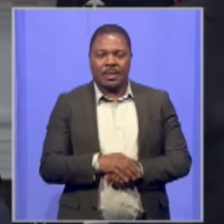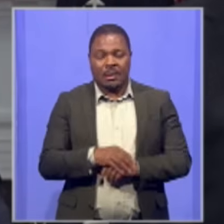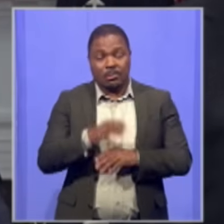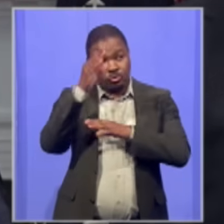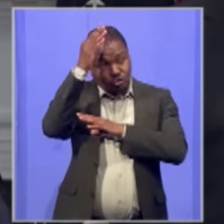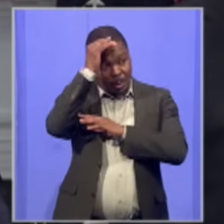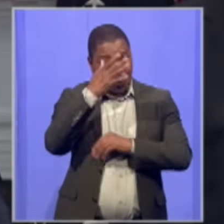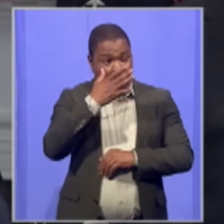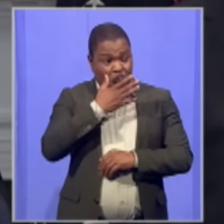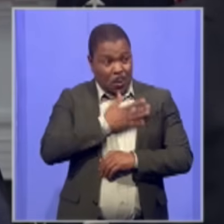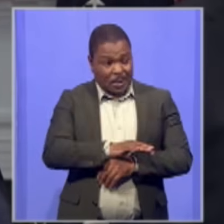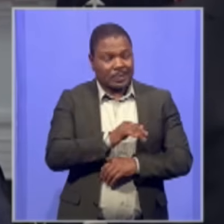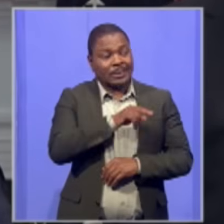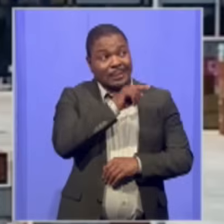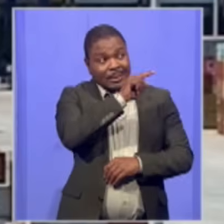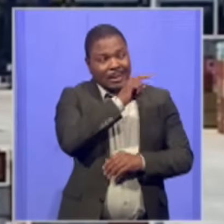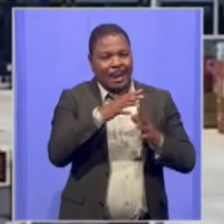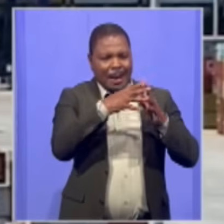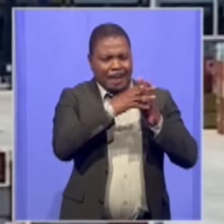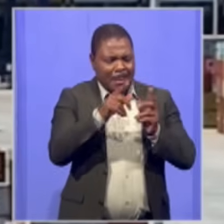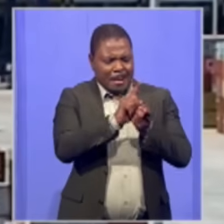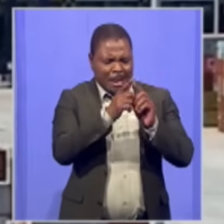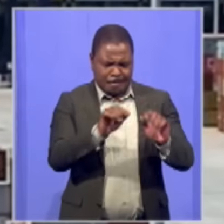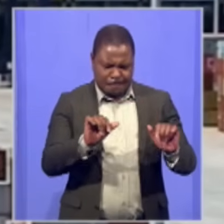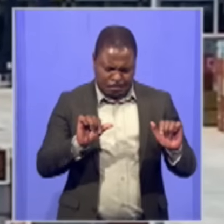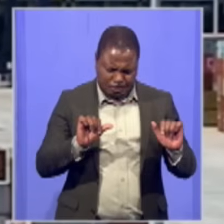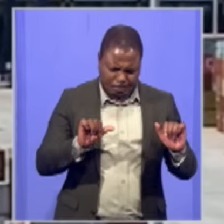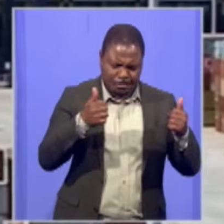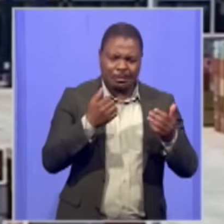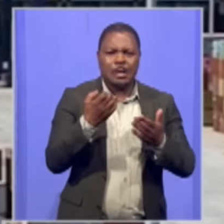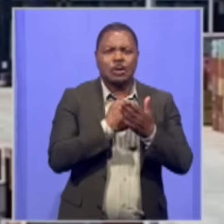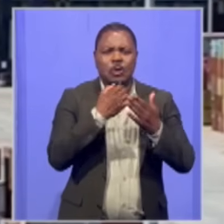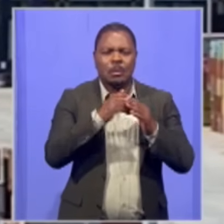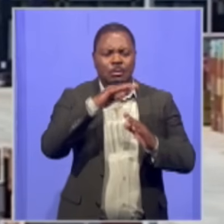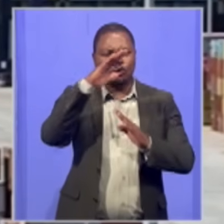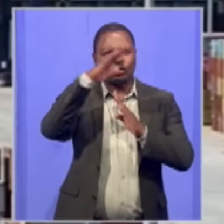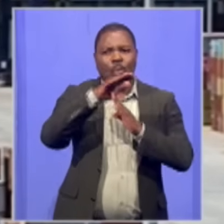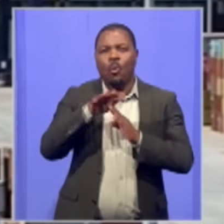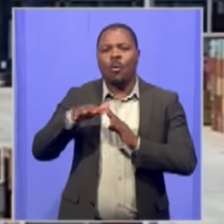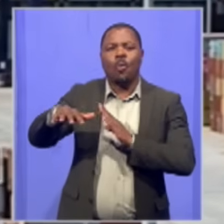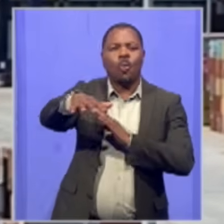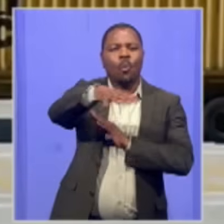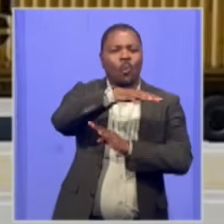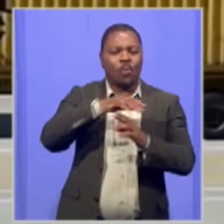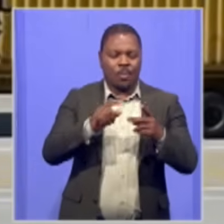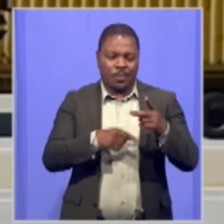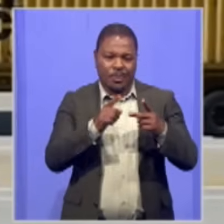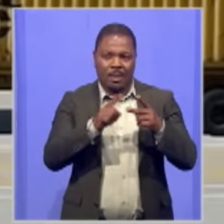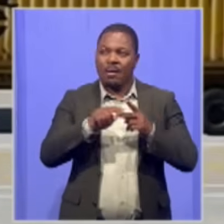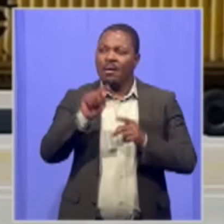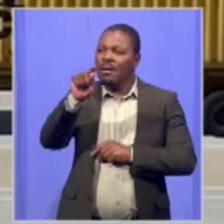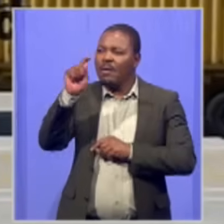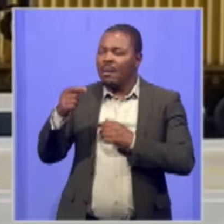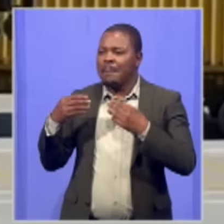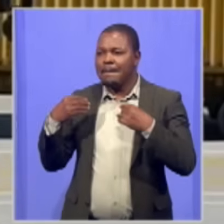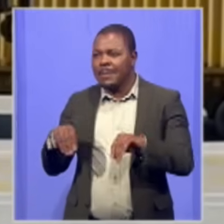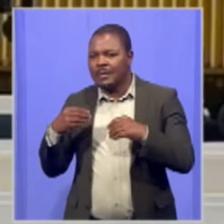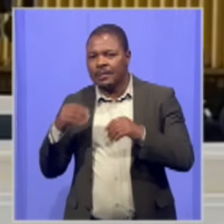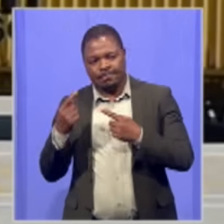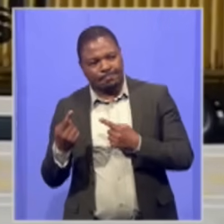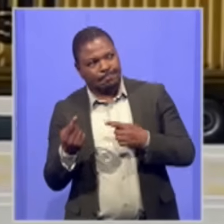ho etsa Amerika naha e nang le matla a moruo ka ho fetisisa. O boetse o batla hore dikgwebo tsa dinaha tse ding di